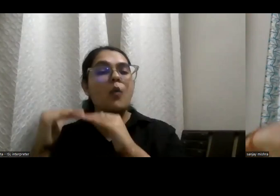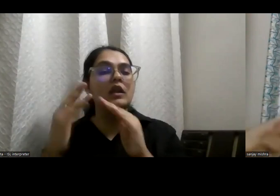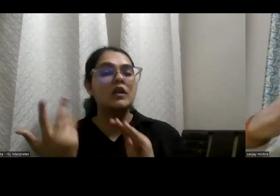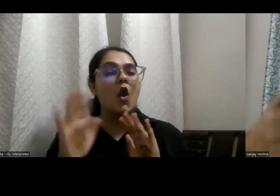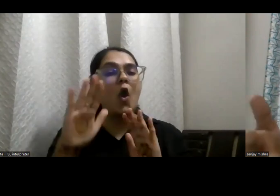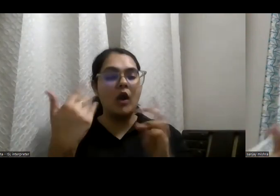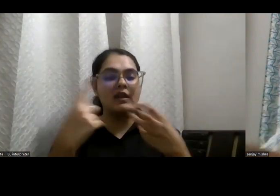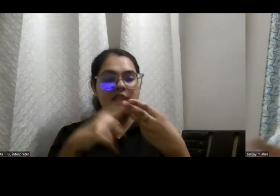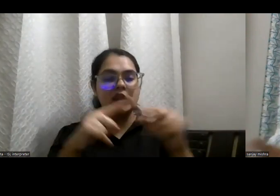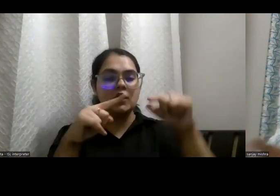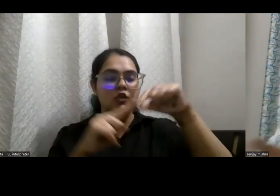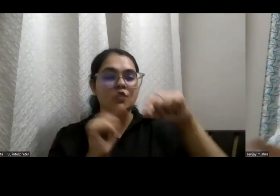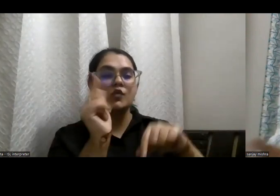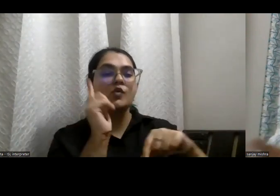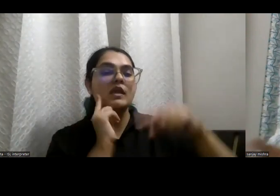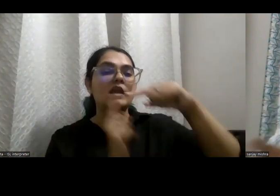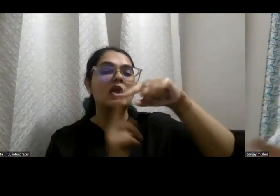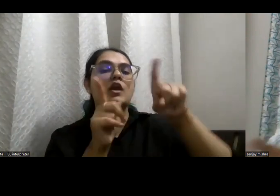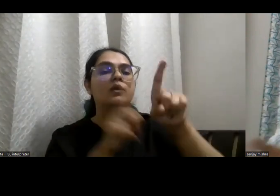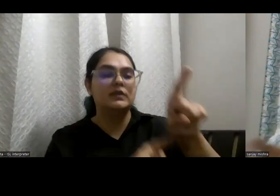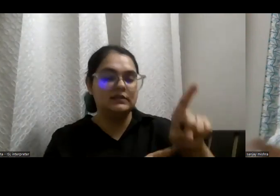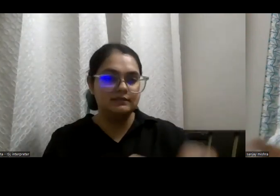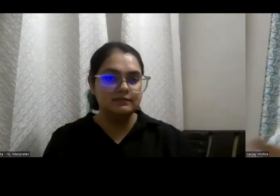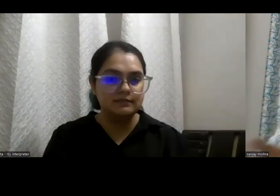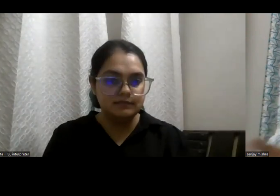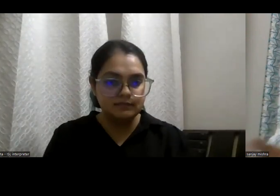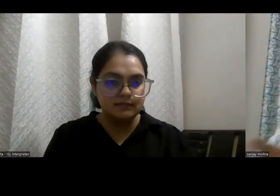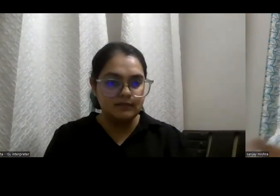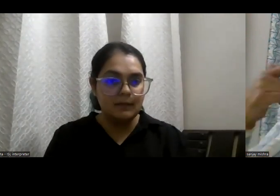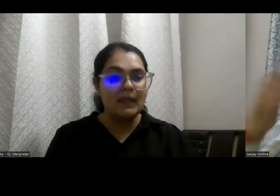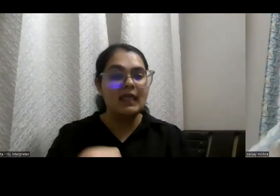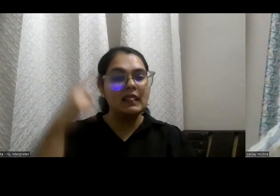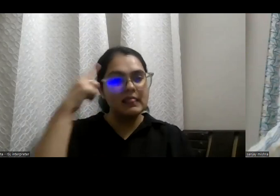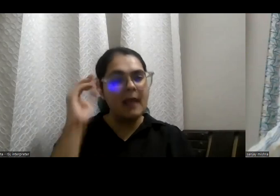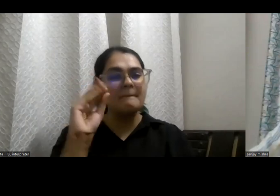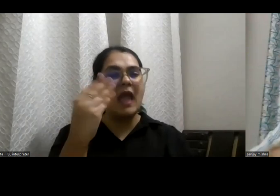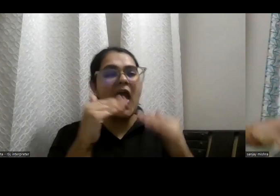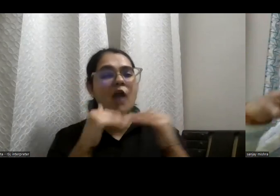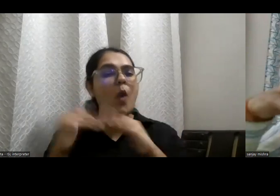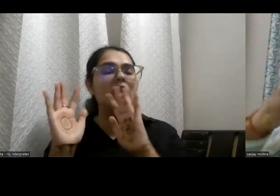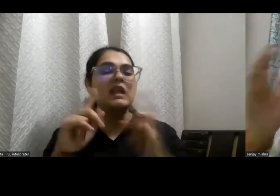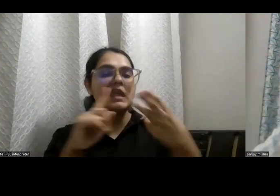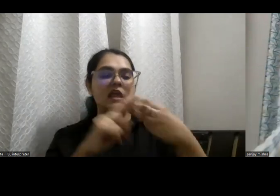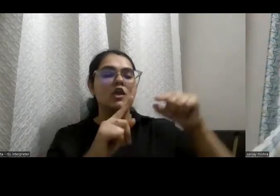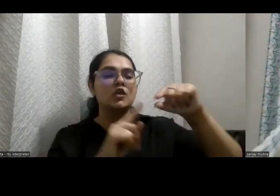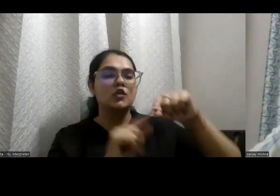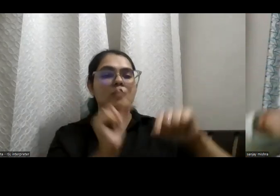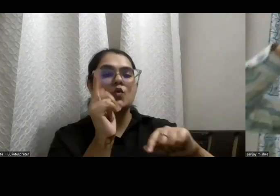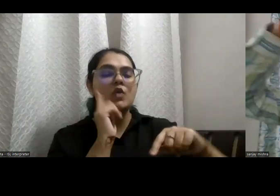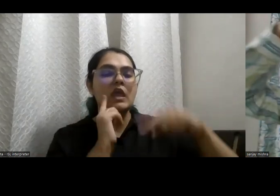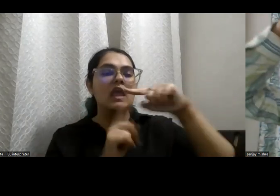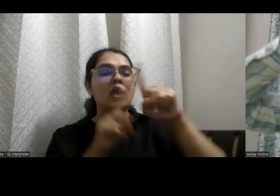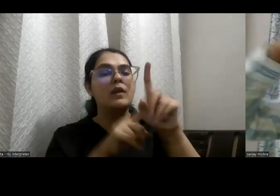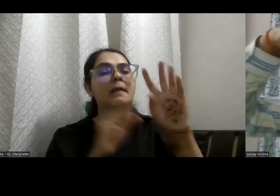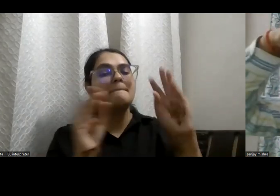equity. I also prefer equity is a better word than equality at my personal level, in any organization. Now,